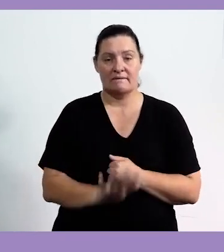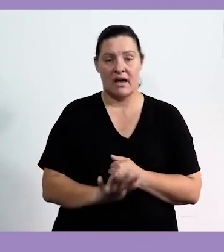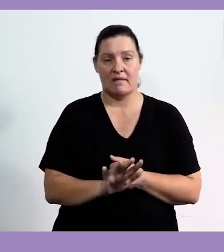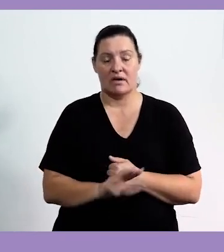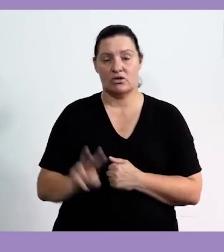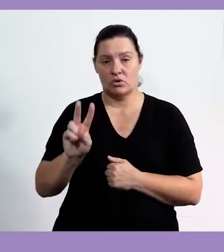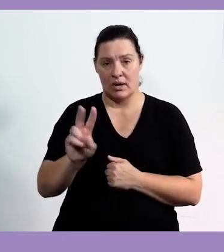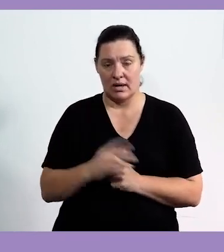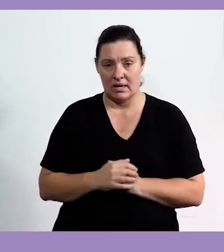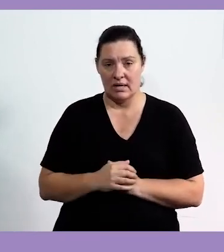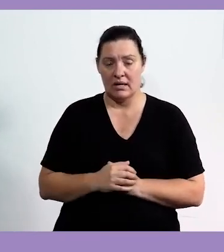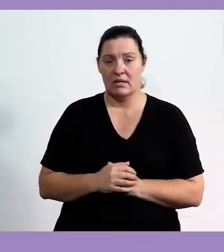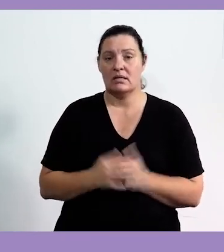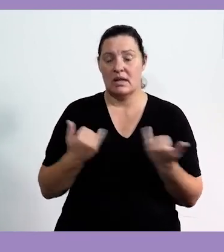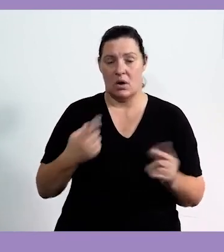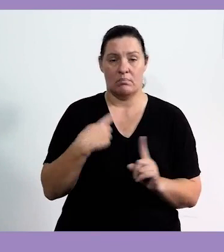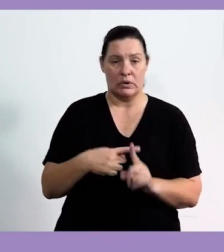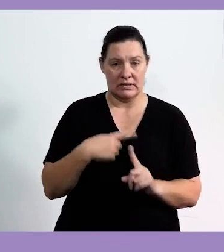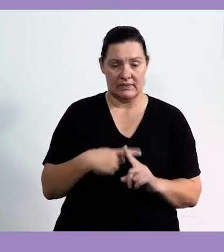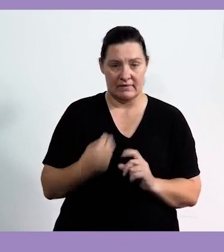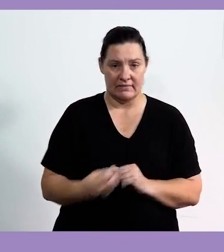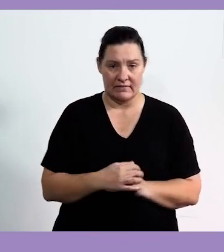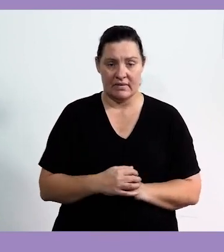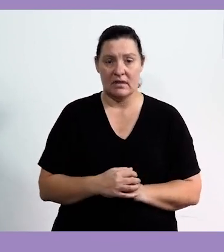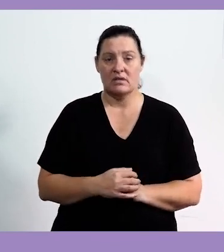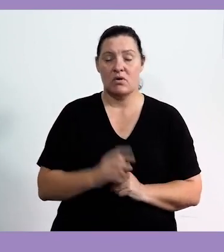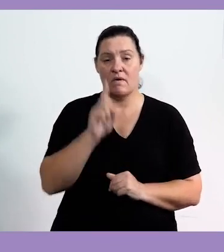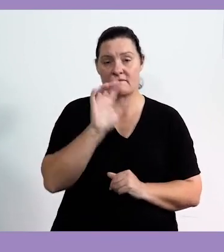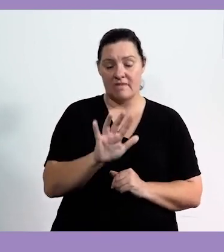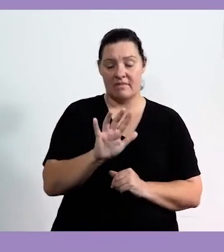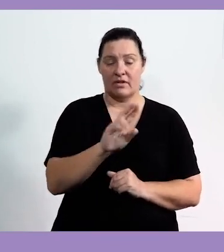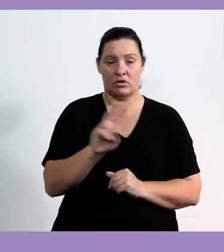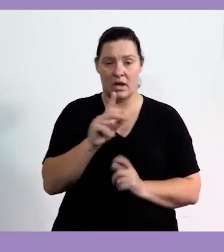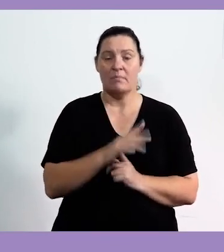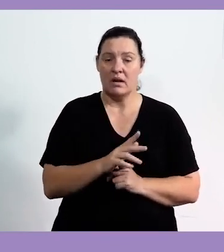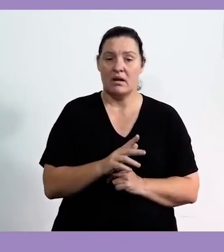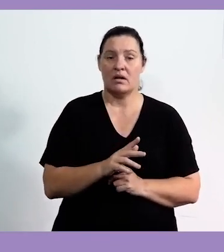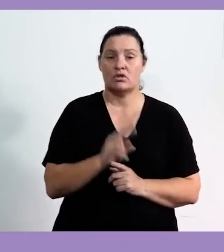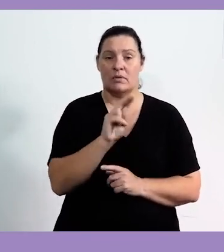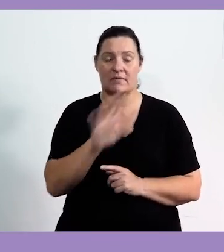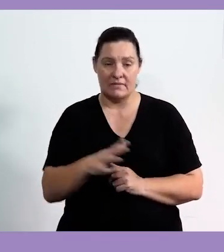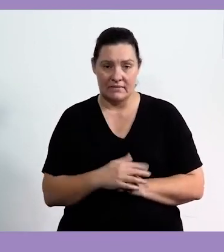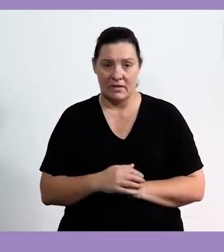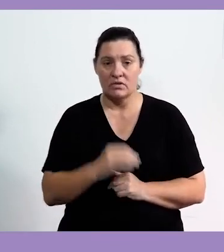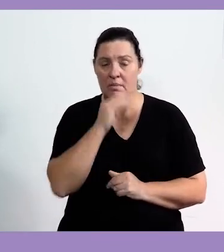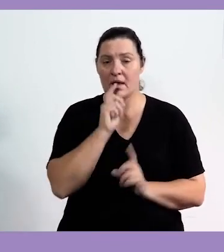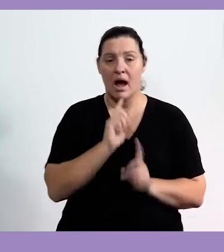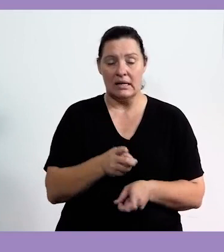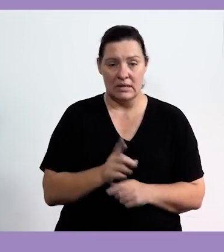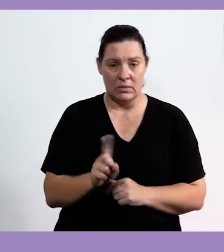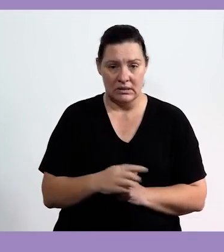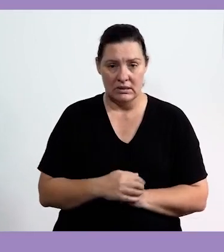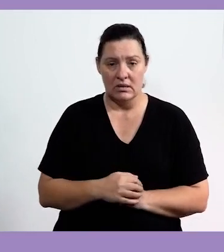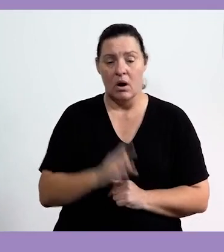by 5 squared. Our exponent is now positive. And we know that 5 squared is 25. So our